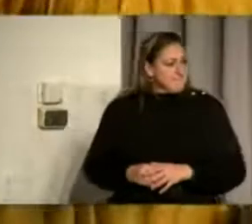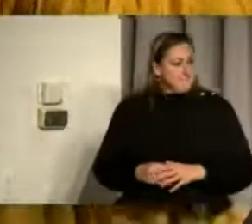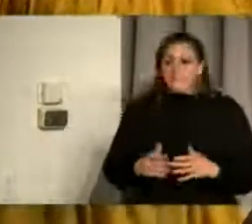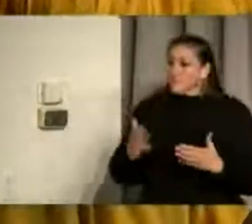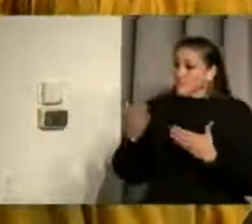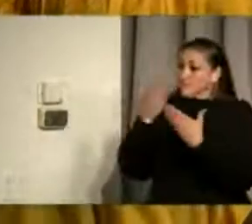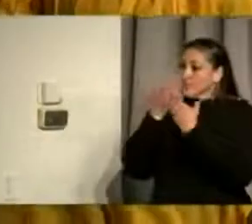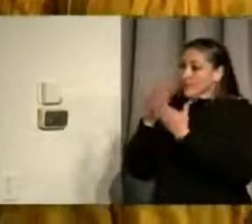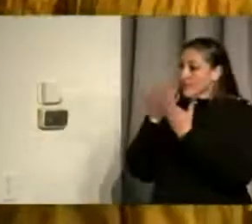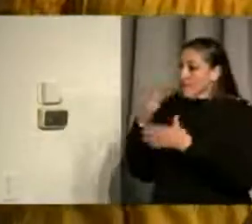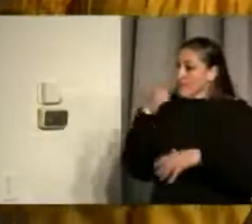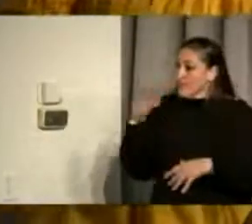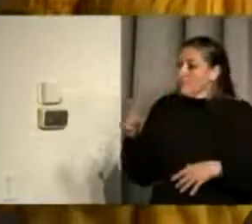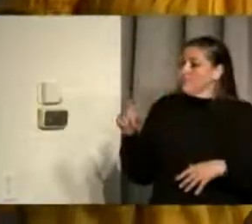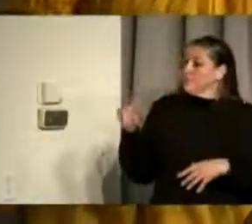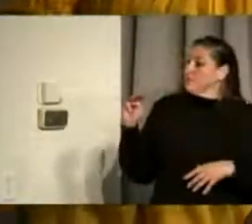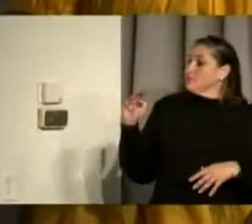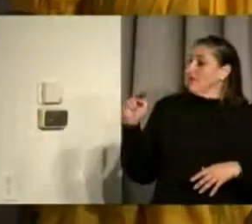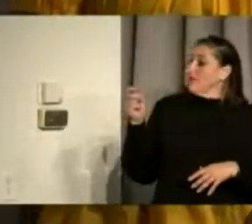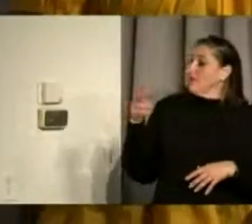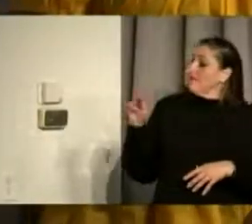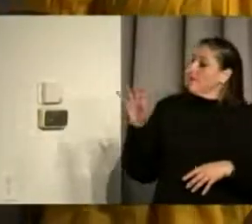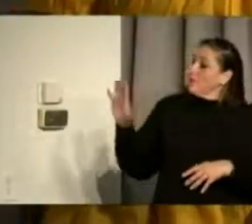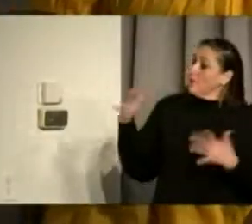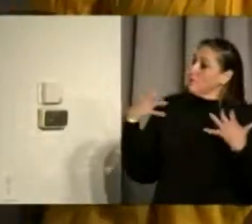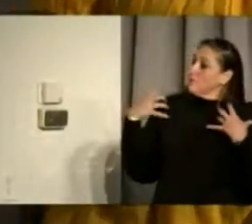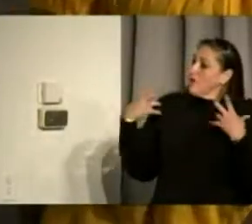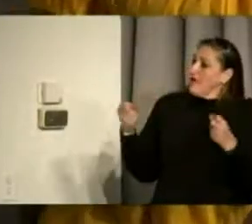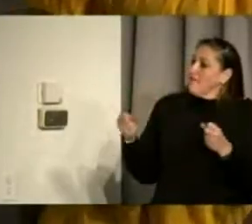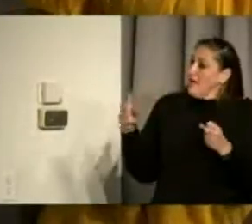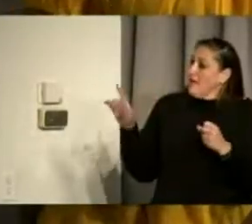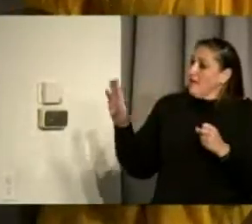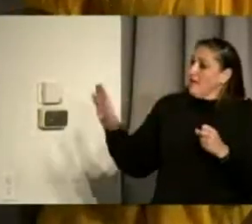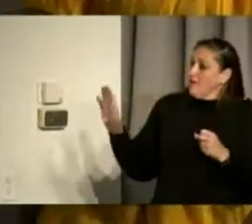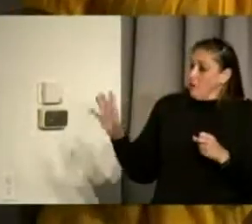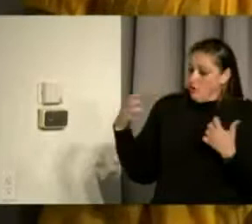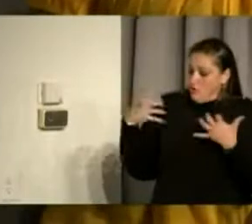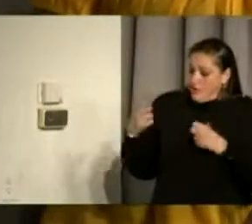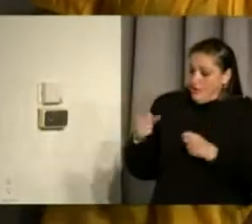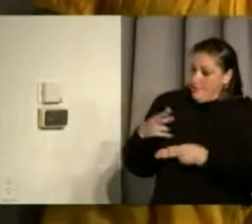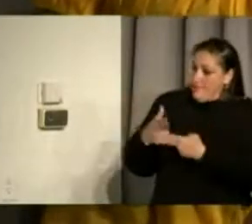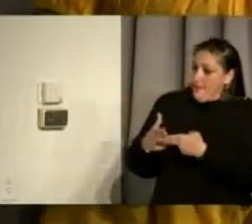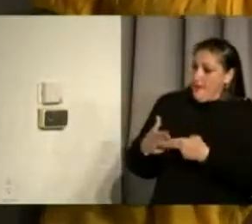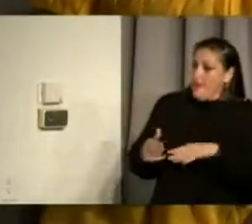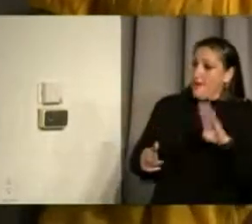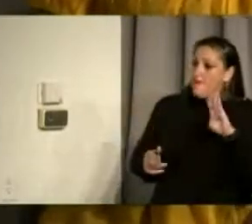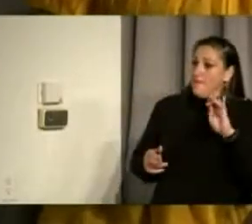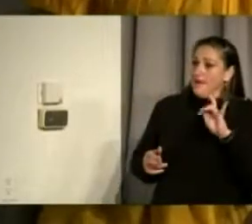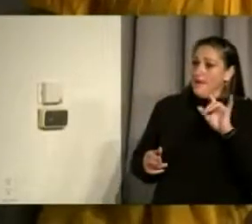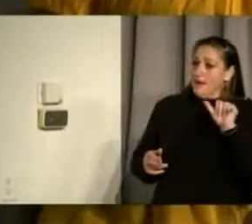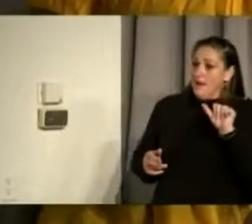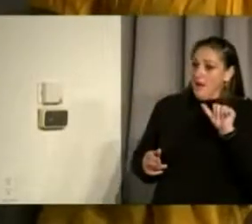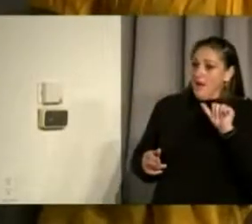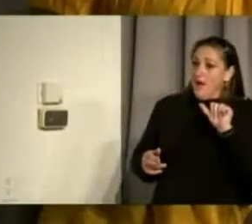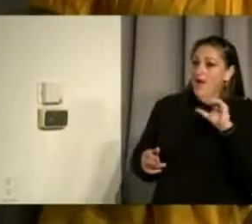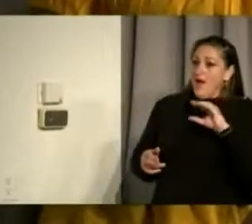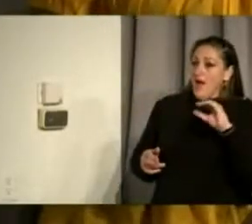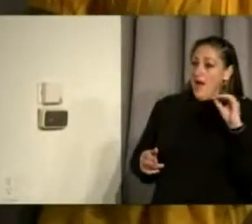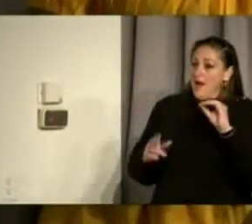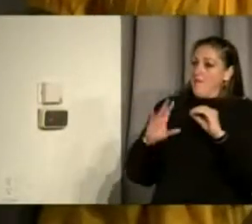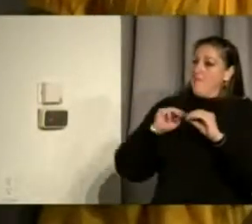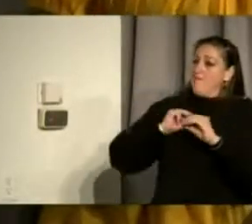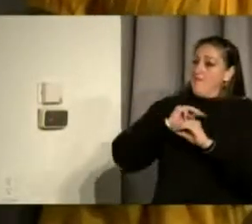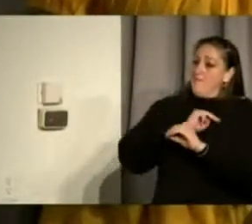Thank you, Mr. Nathan, for your bravery and for your courage. My name is Bina Nepram, and I'm a member of the